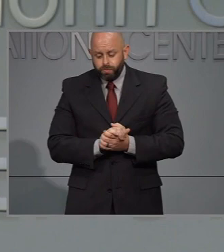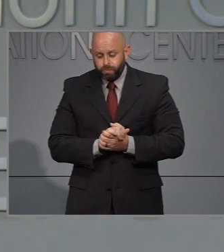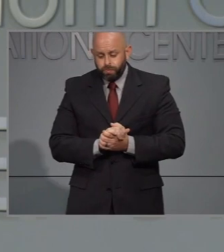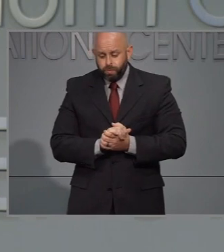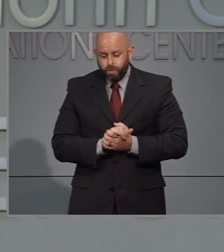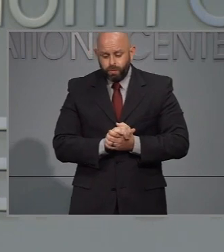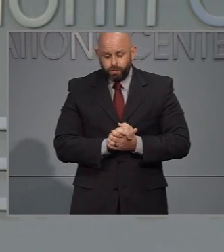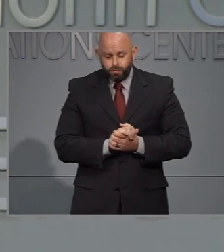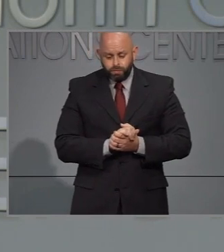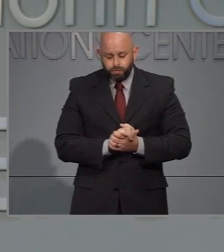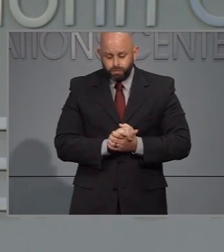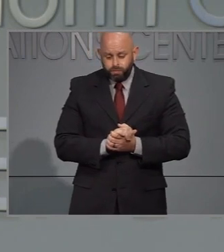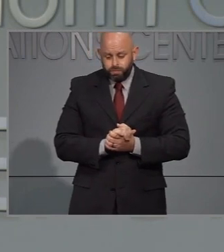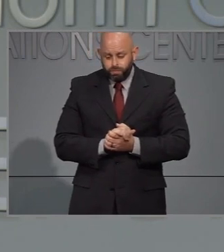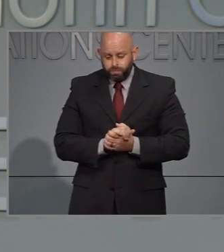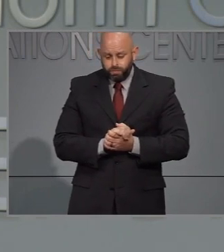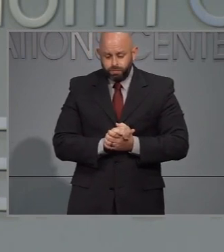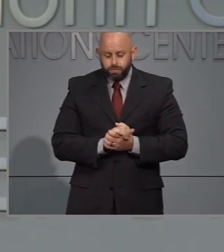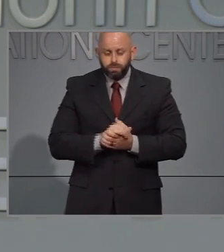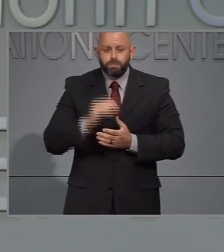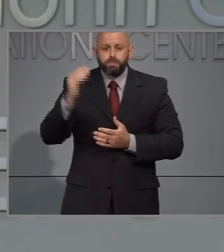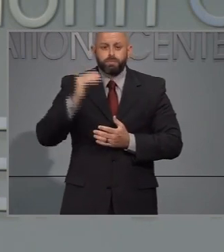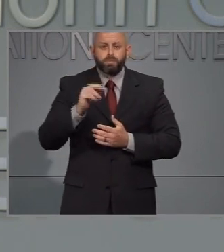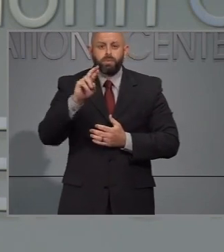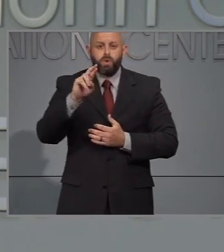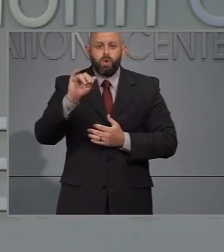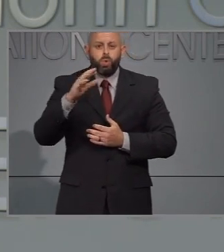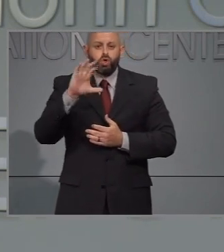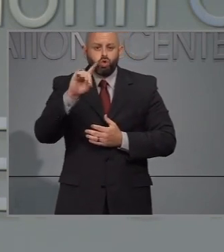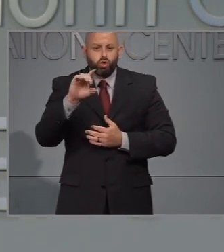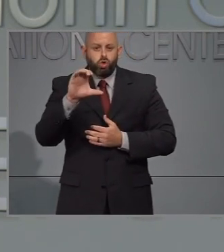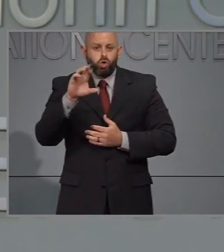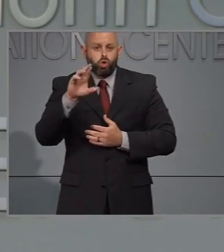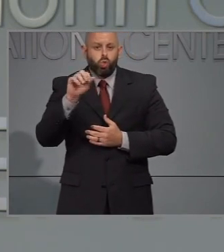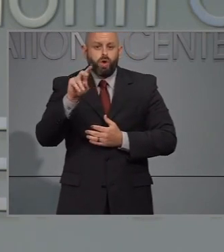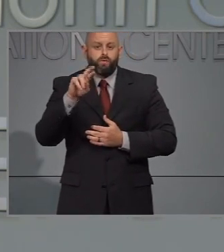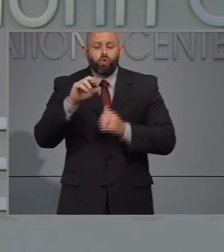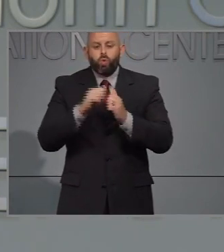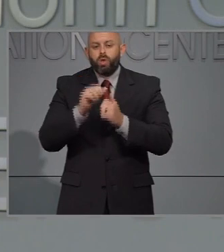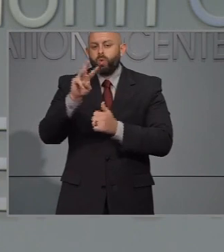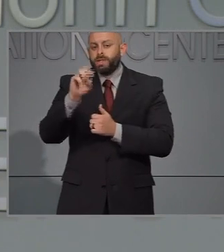Our next question is from Richard Craver with the Winston-Salem Journal.